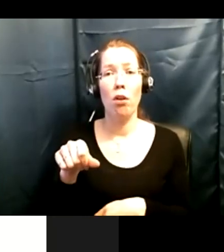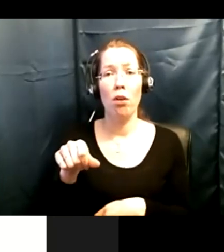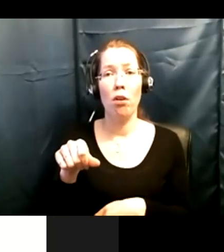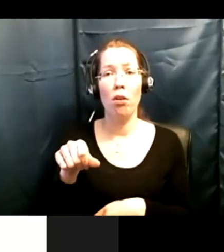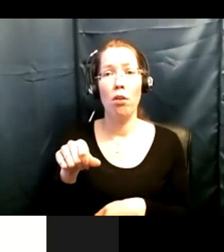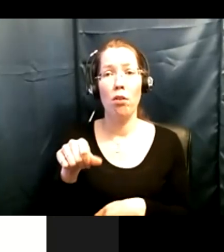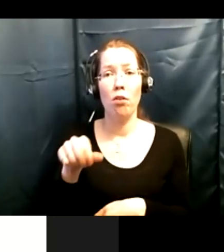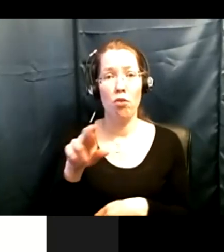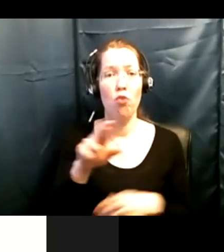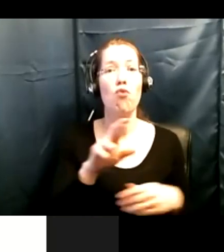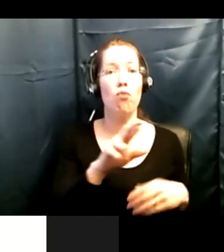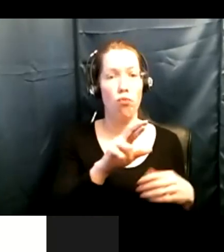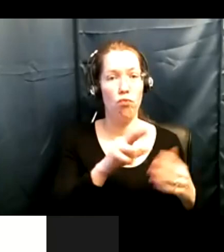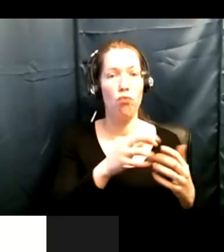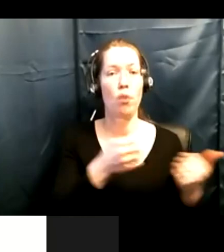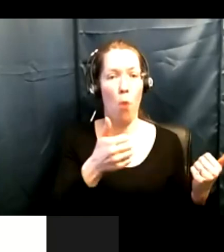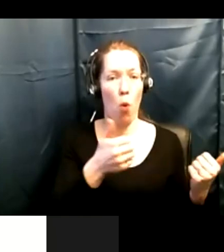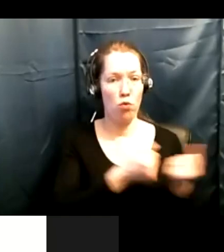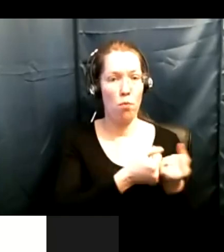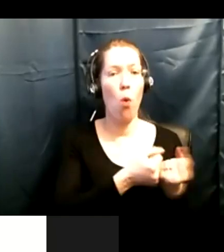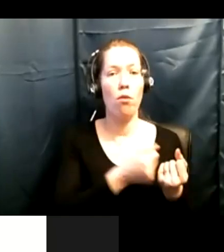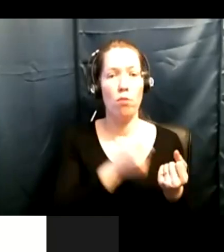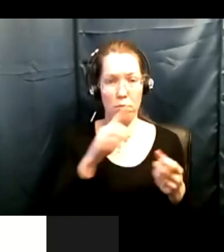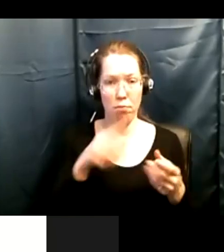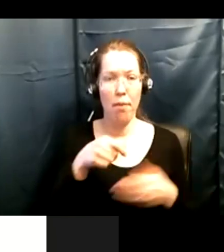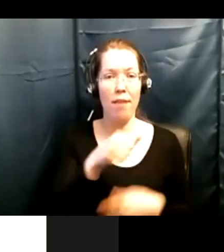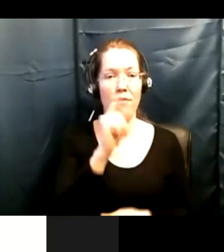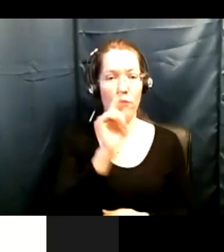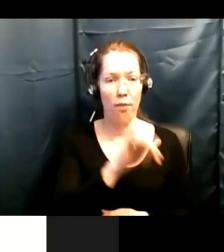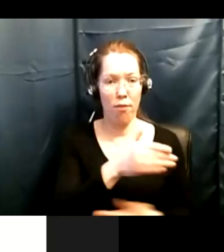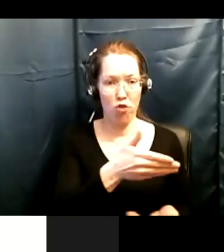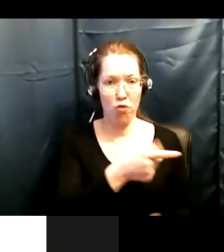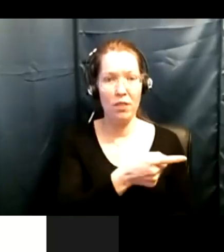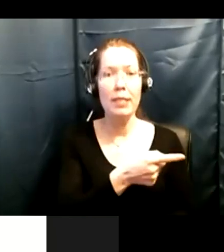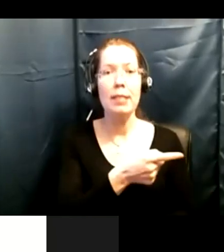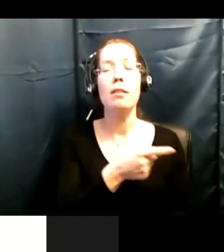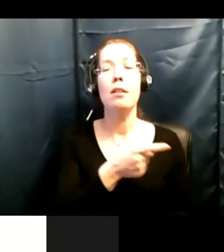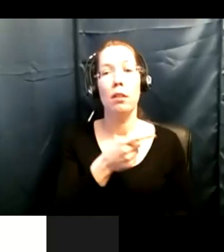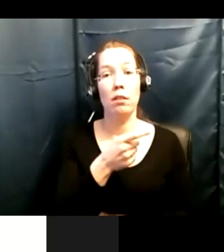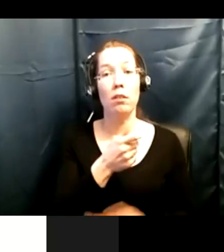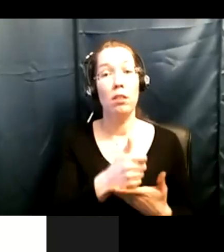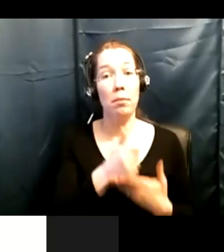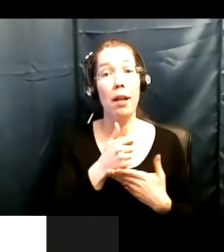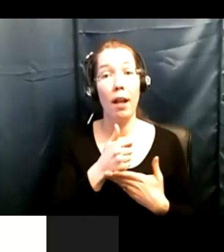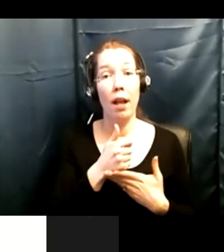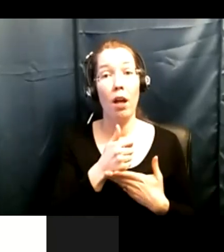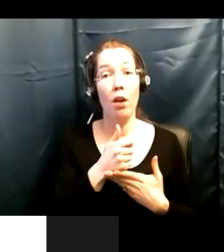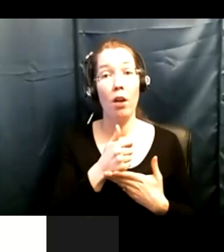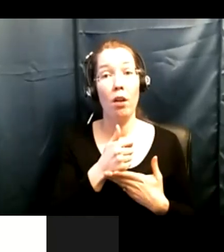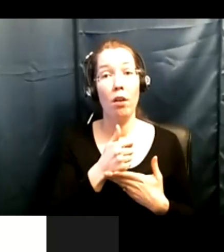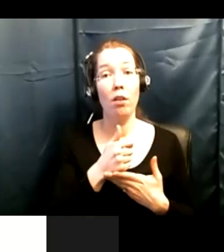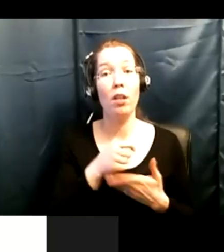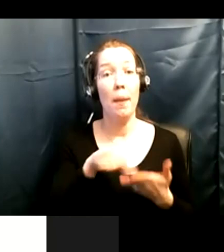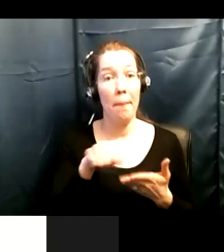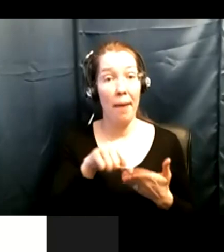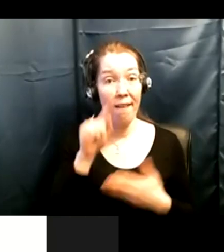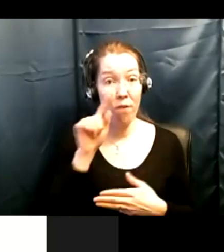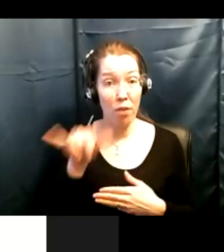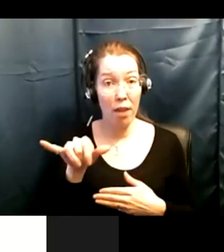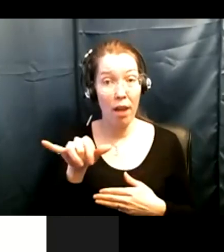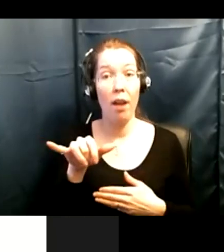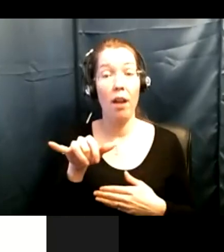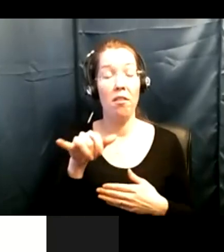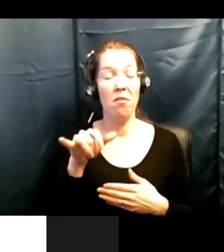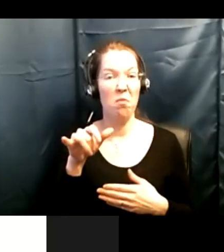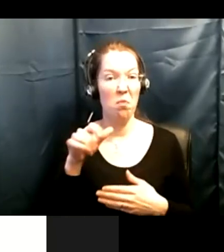the remote support, and it's been helpful in paying for it, getting what I